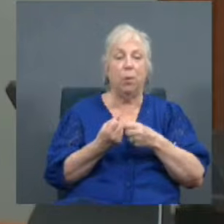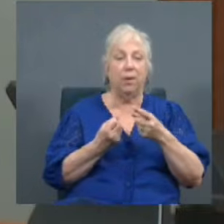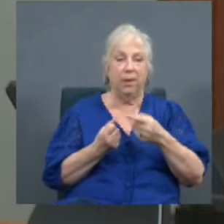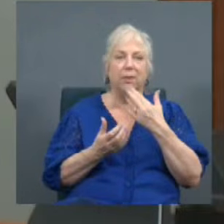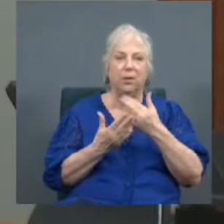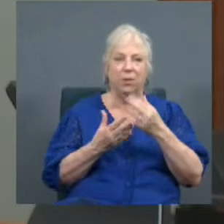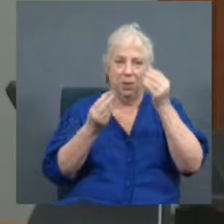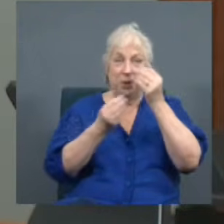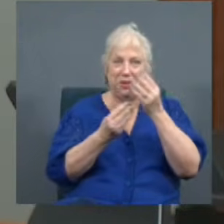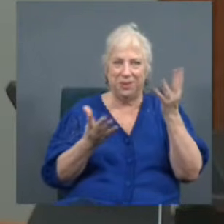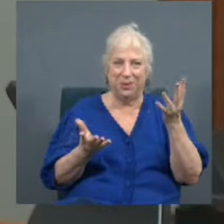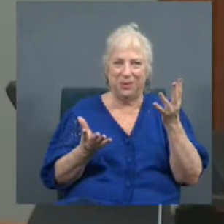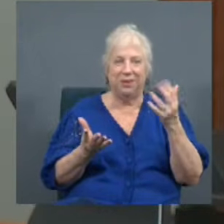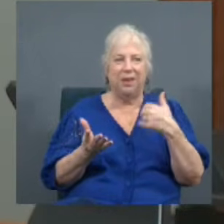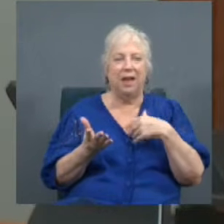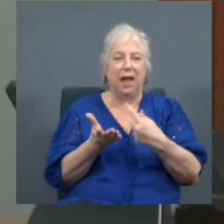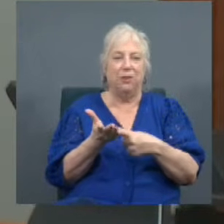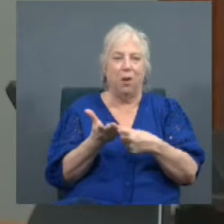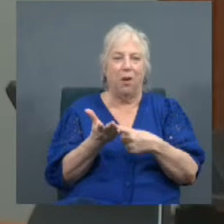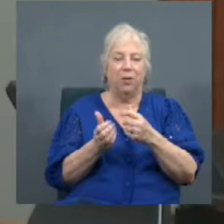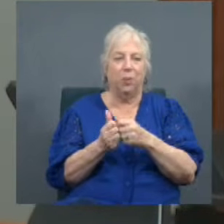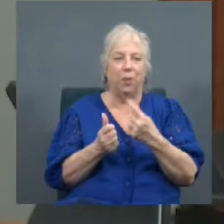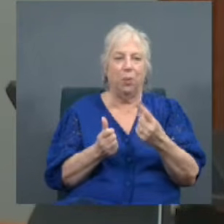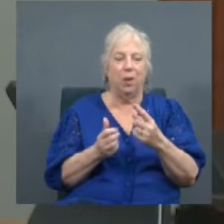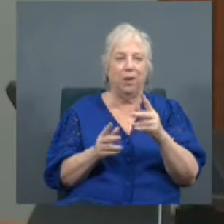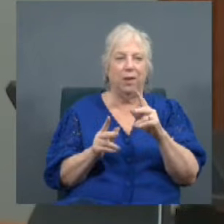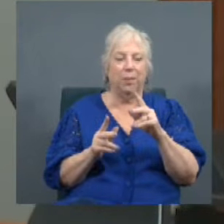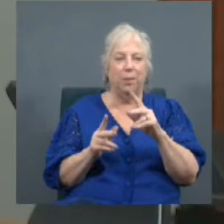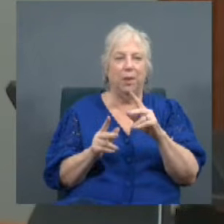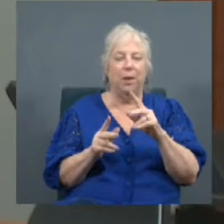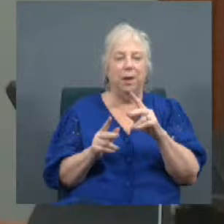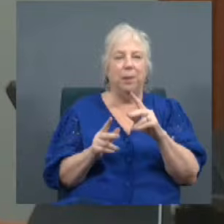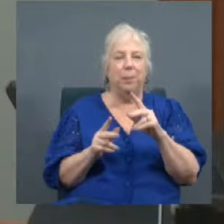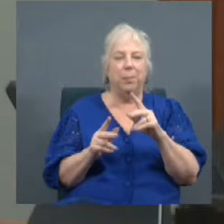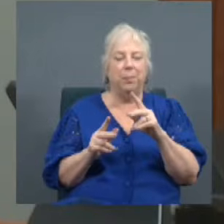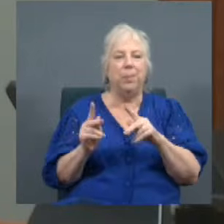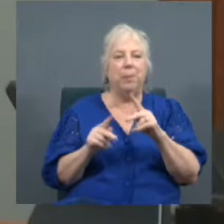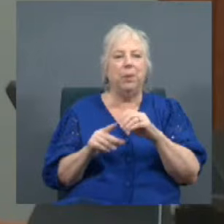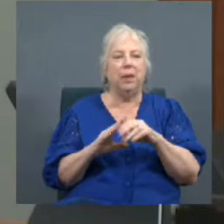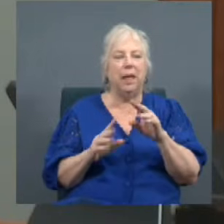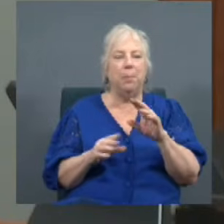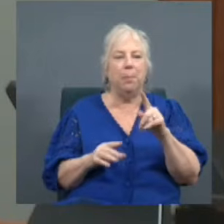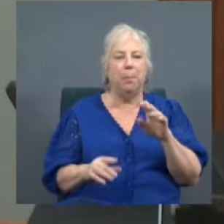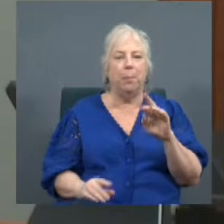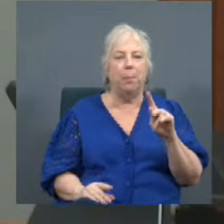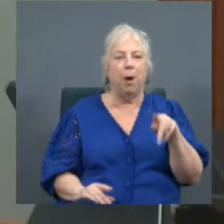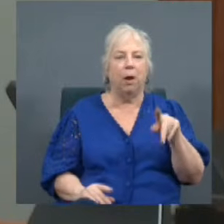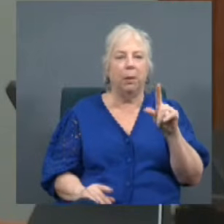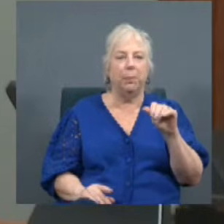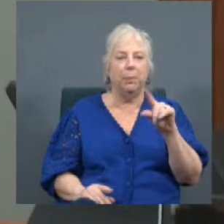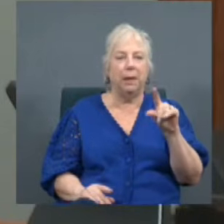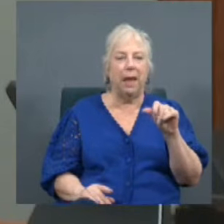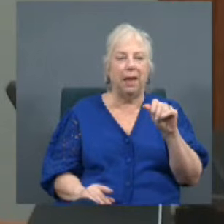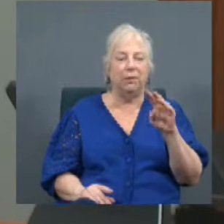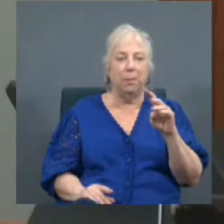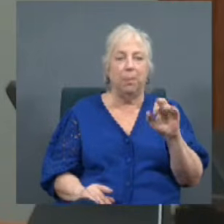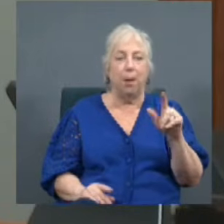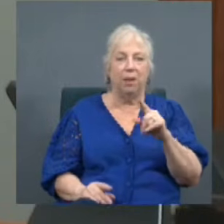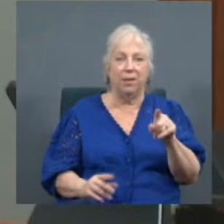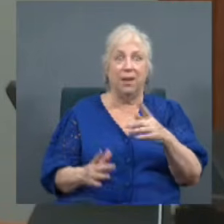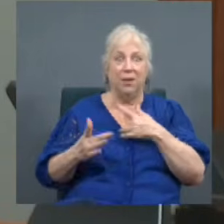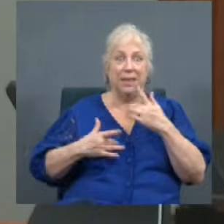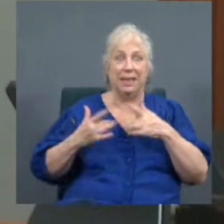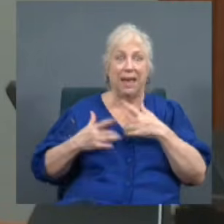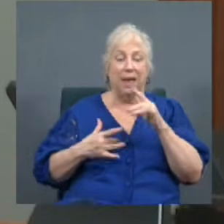is good news. I talked to one of the principals of Park Plaza Mall today, and they're excited about it as well. But I couldn't tell